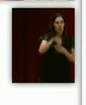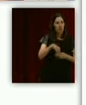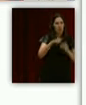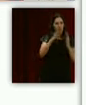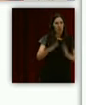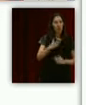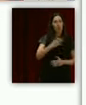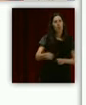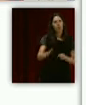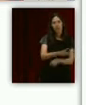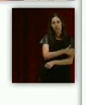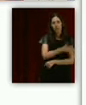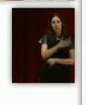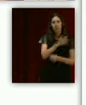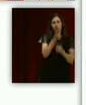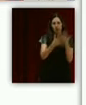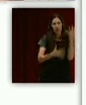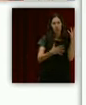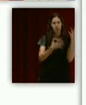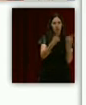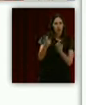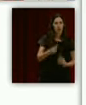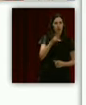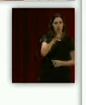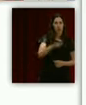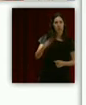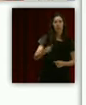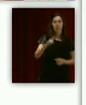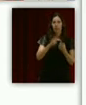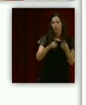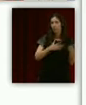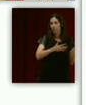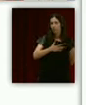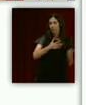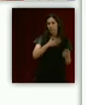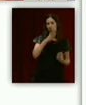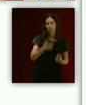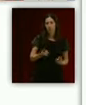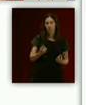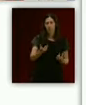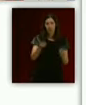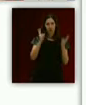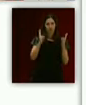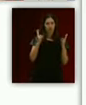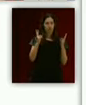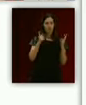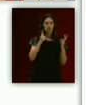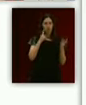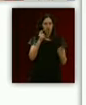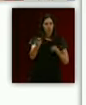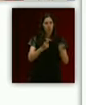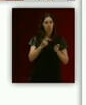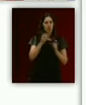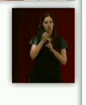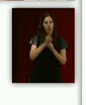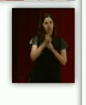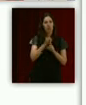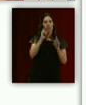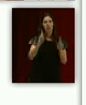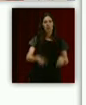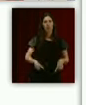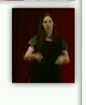For developing this application, we selected devices that are normally present at a household and that would